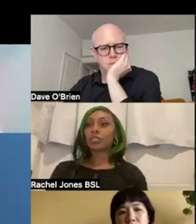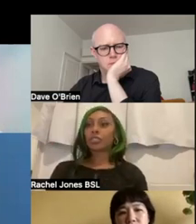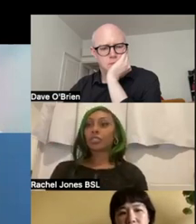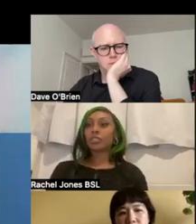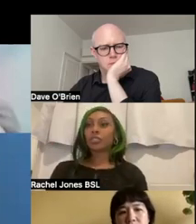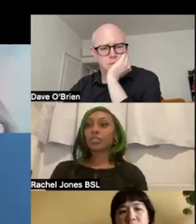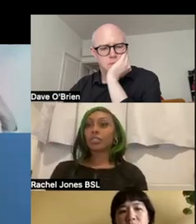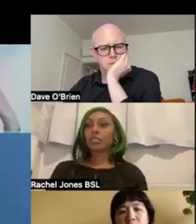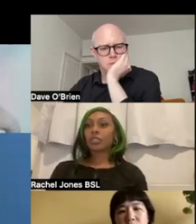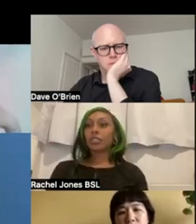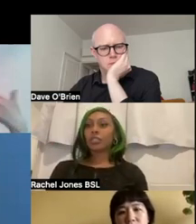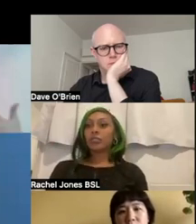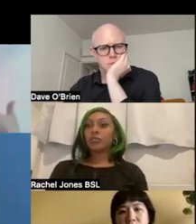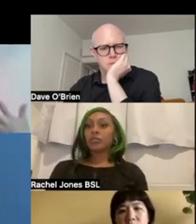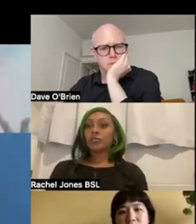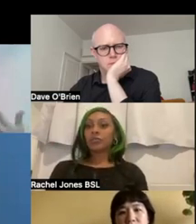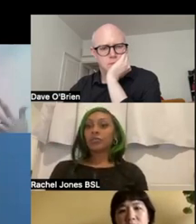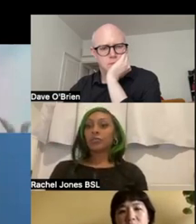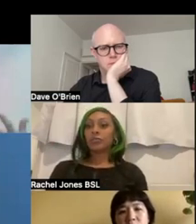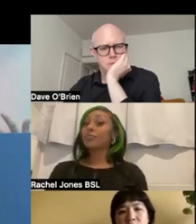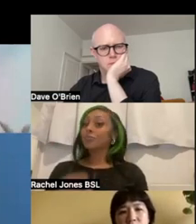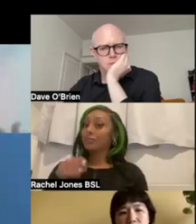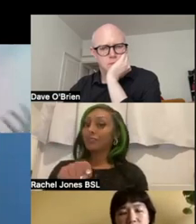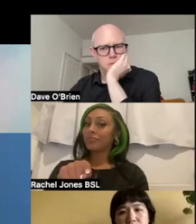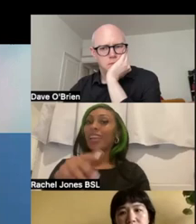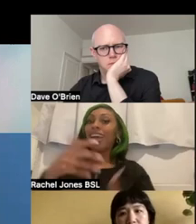the how, and trying to formulate